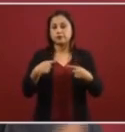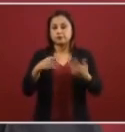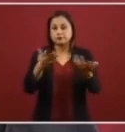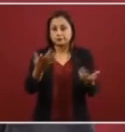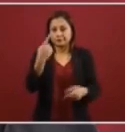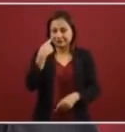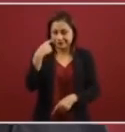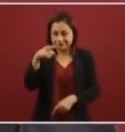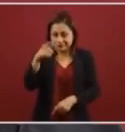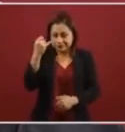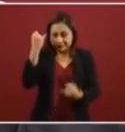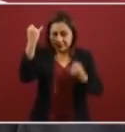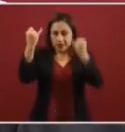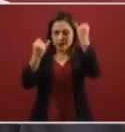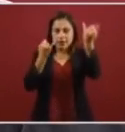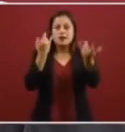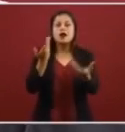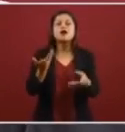Destinar